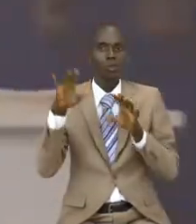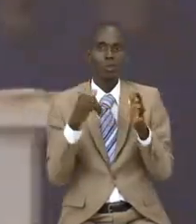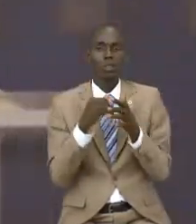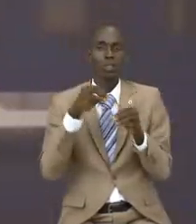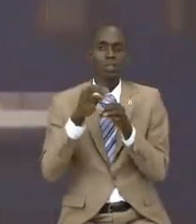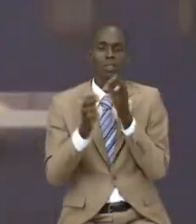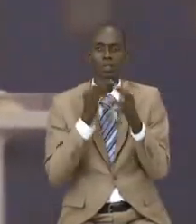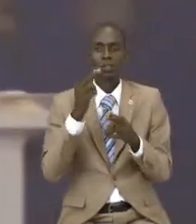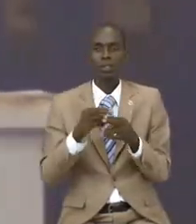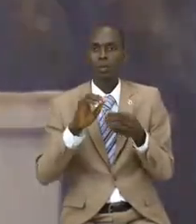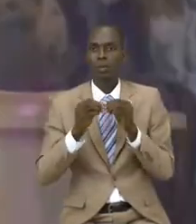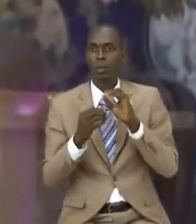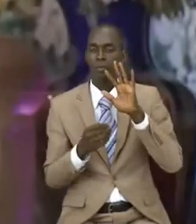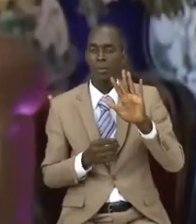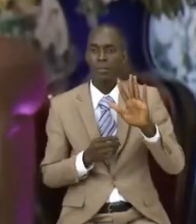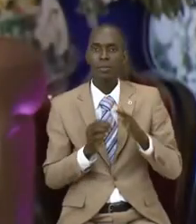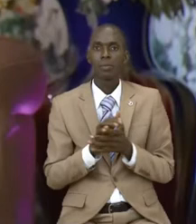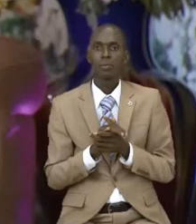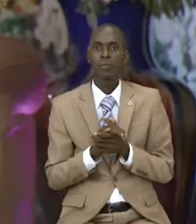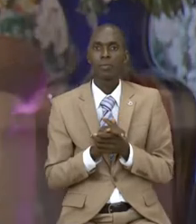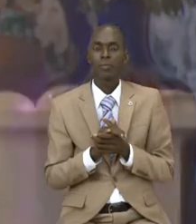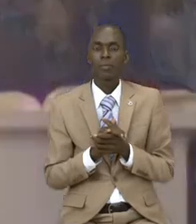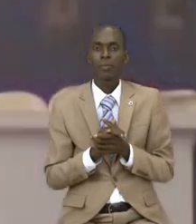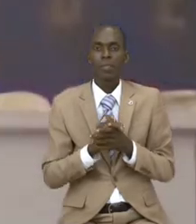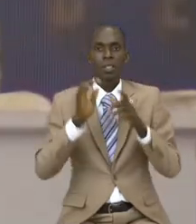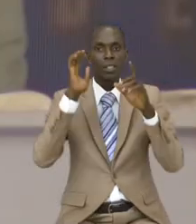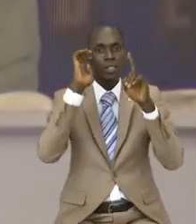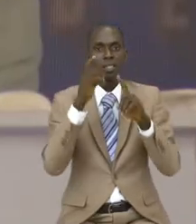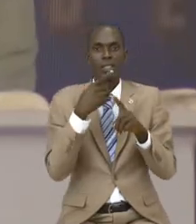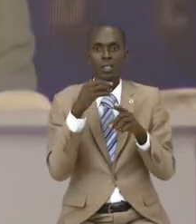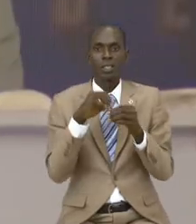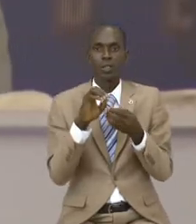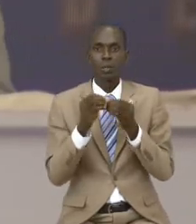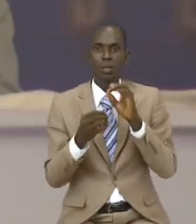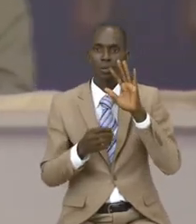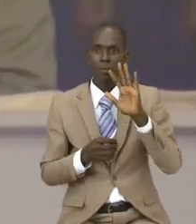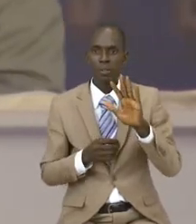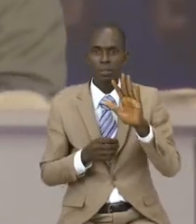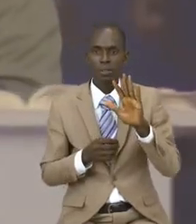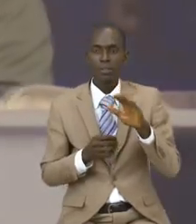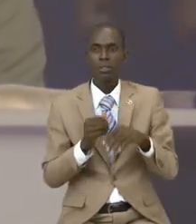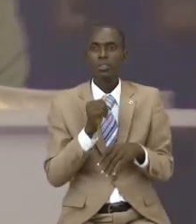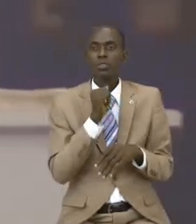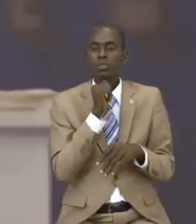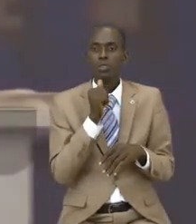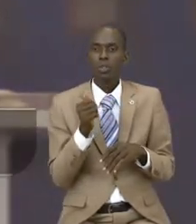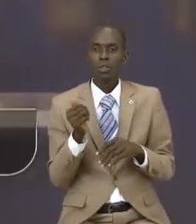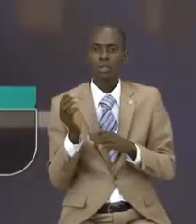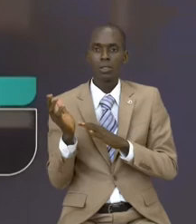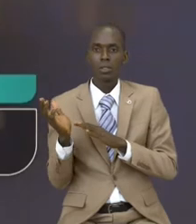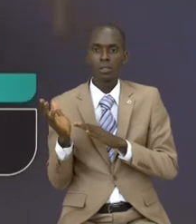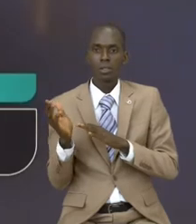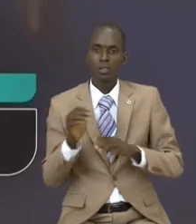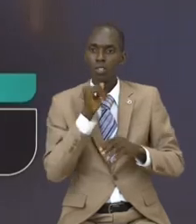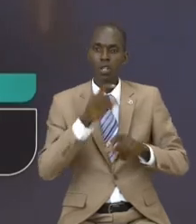Number five. It says in number five, not living